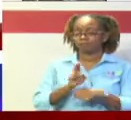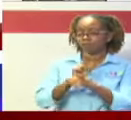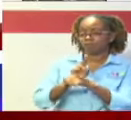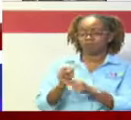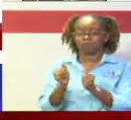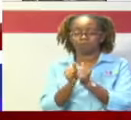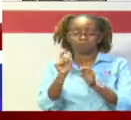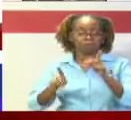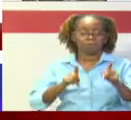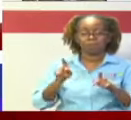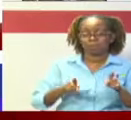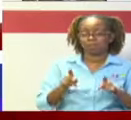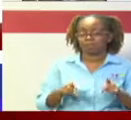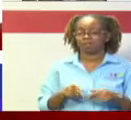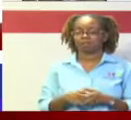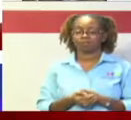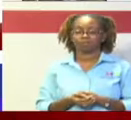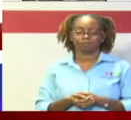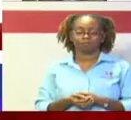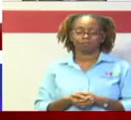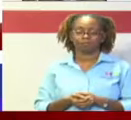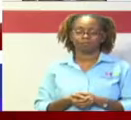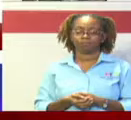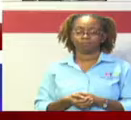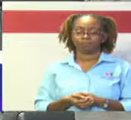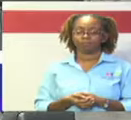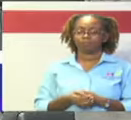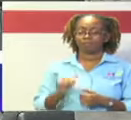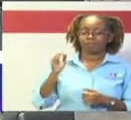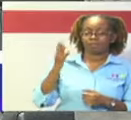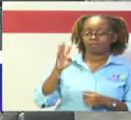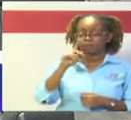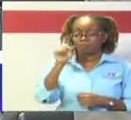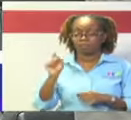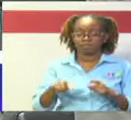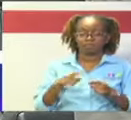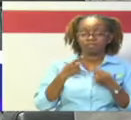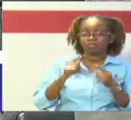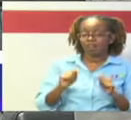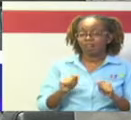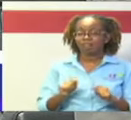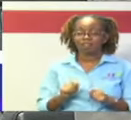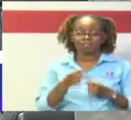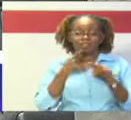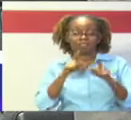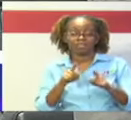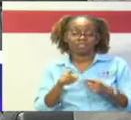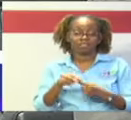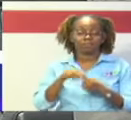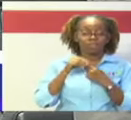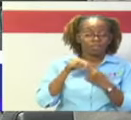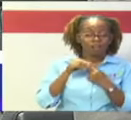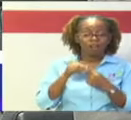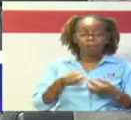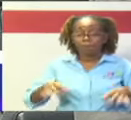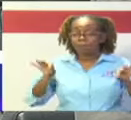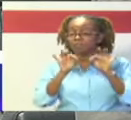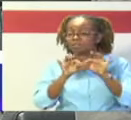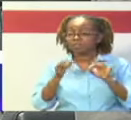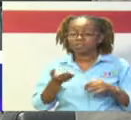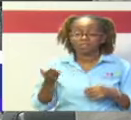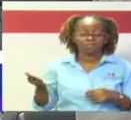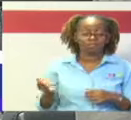Right, I'll four. It seems like it, right? I'll try to address the key things. Again, let's go backwards. The vaccine